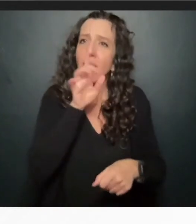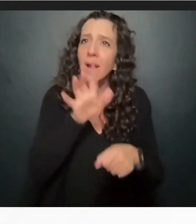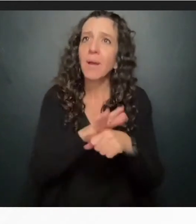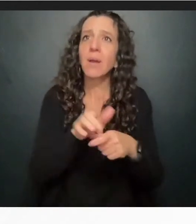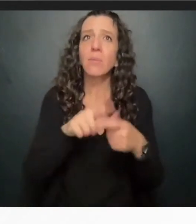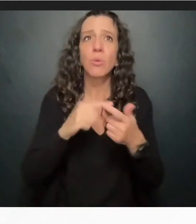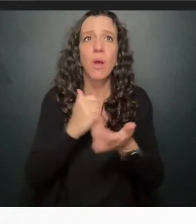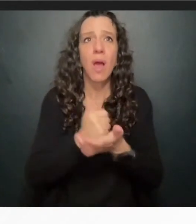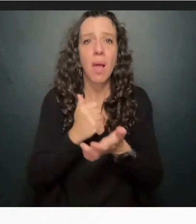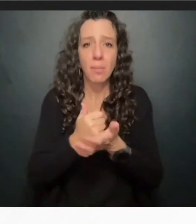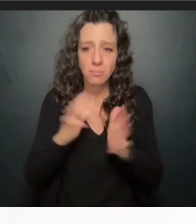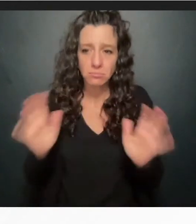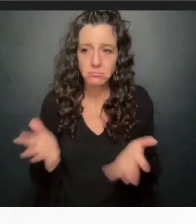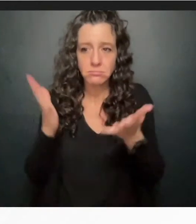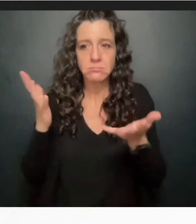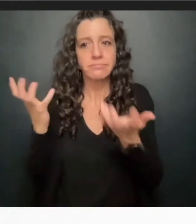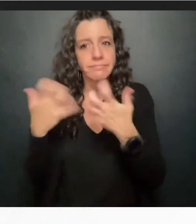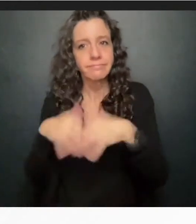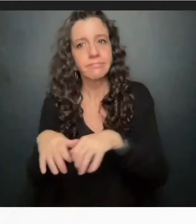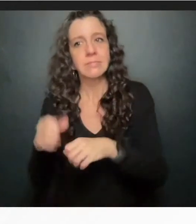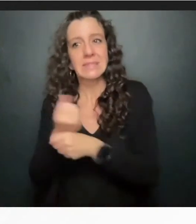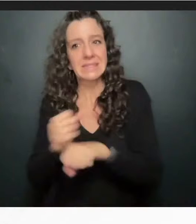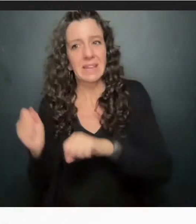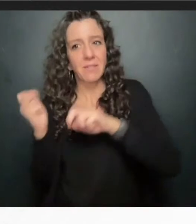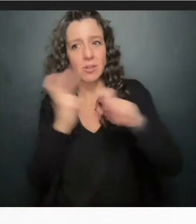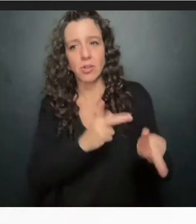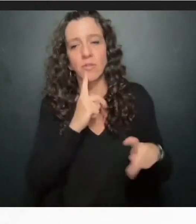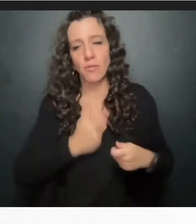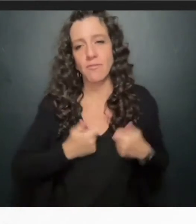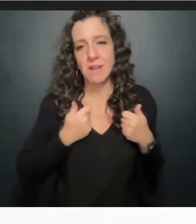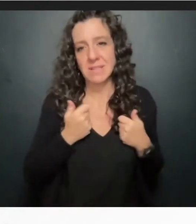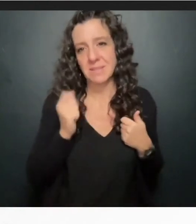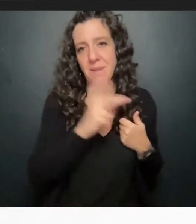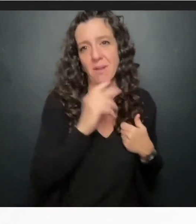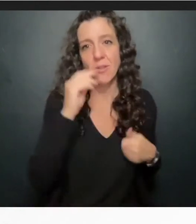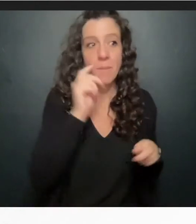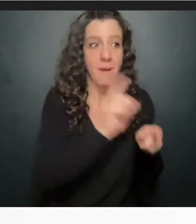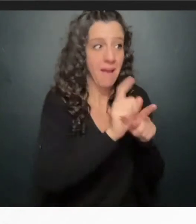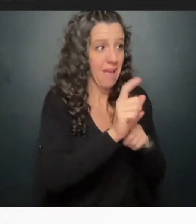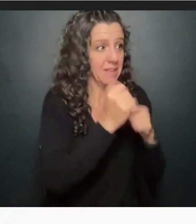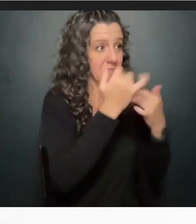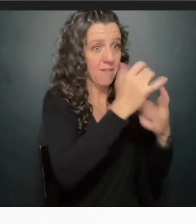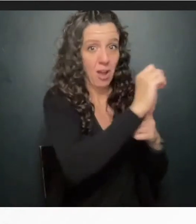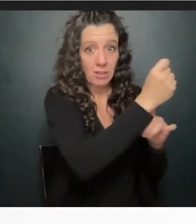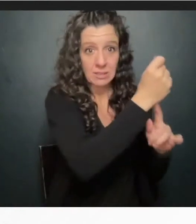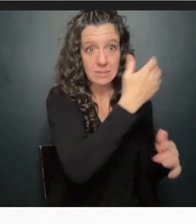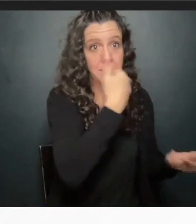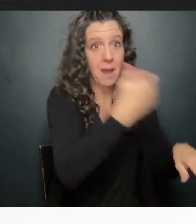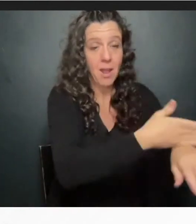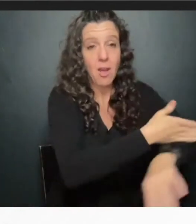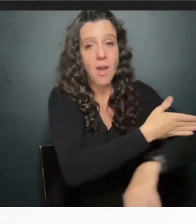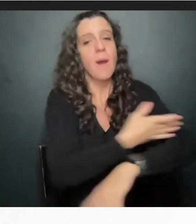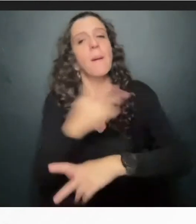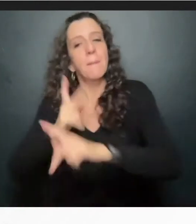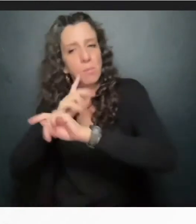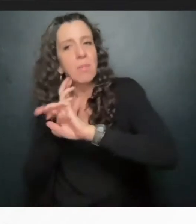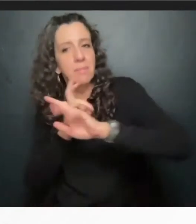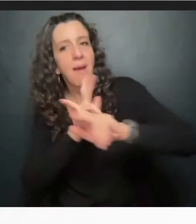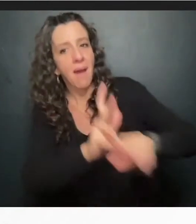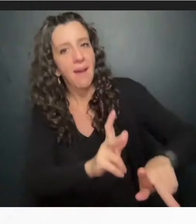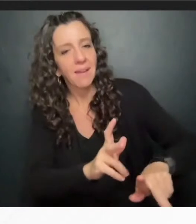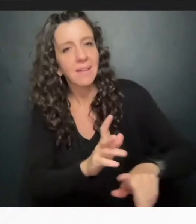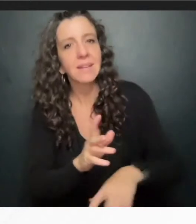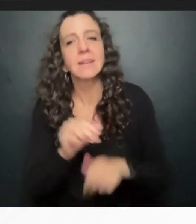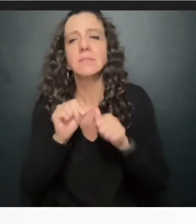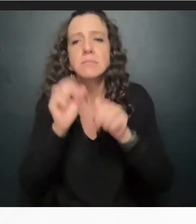safe return of residents to their homes. As conditions improve, repopulation efforts will continue. Stay